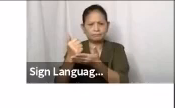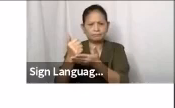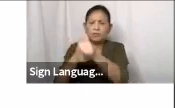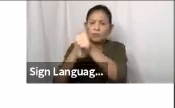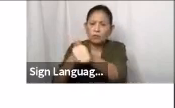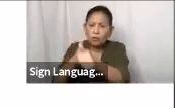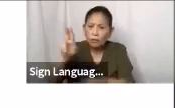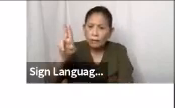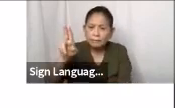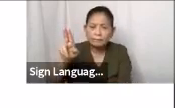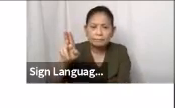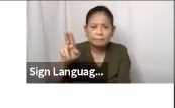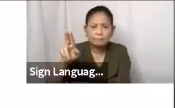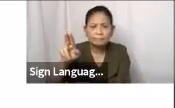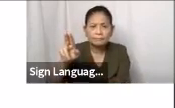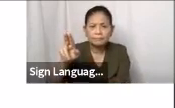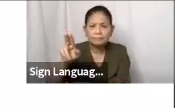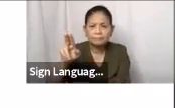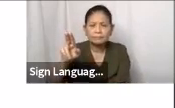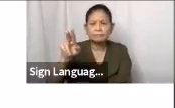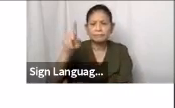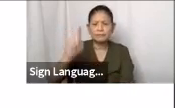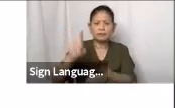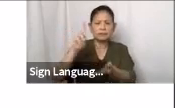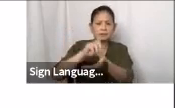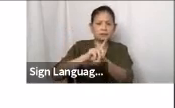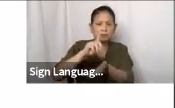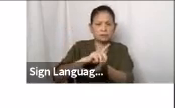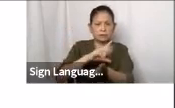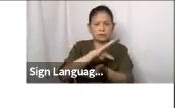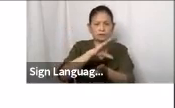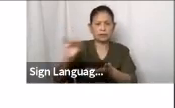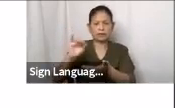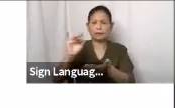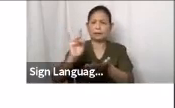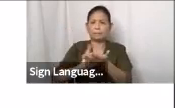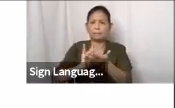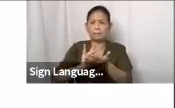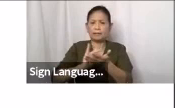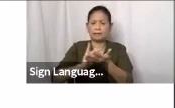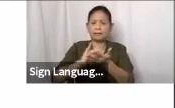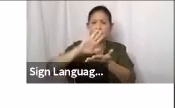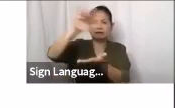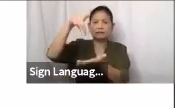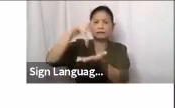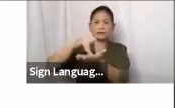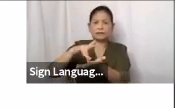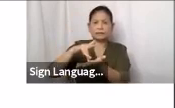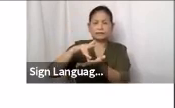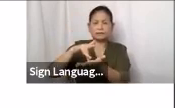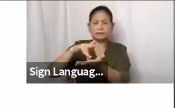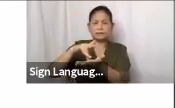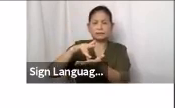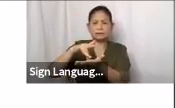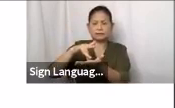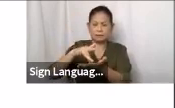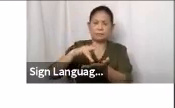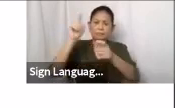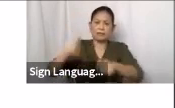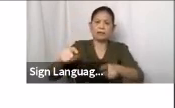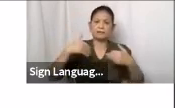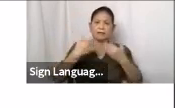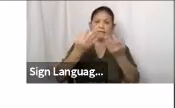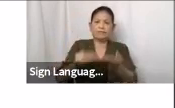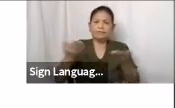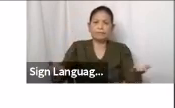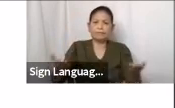that the doctors and the medical centers must have this facility for the